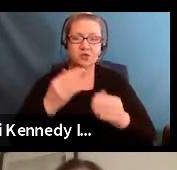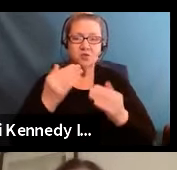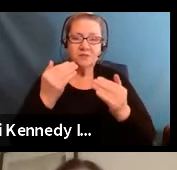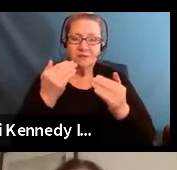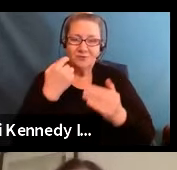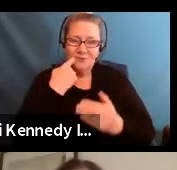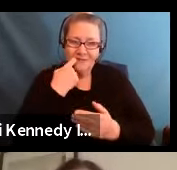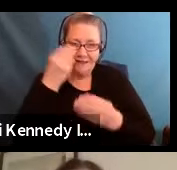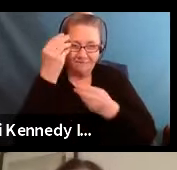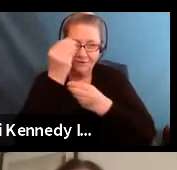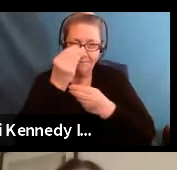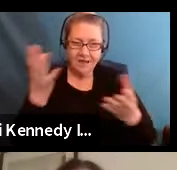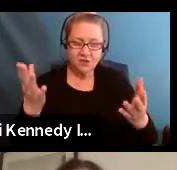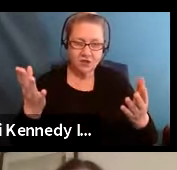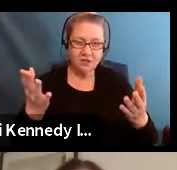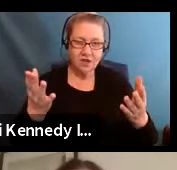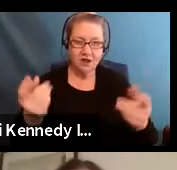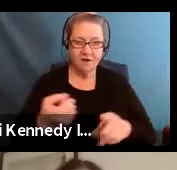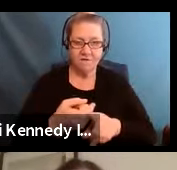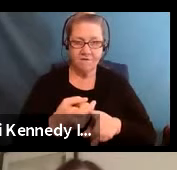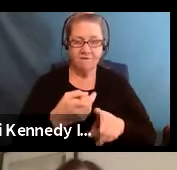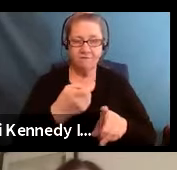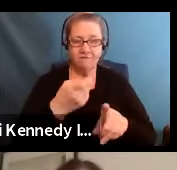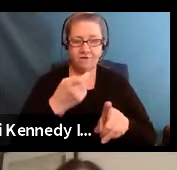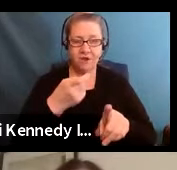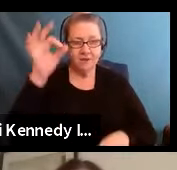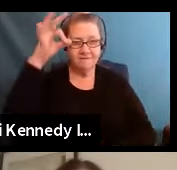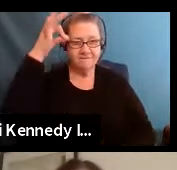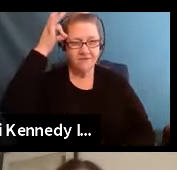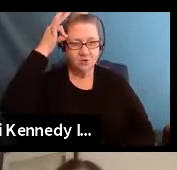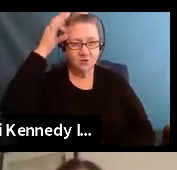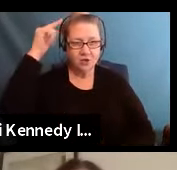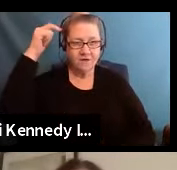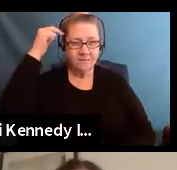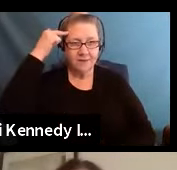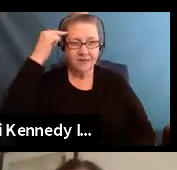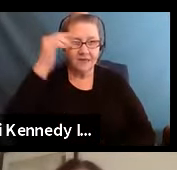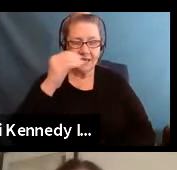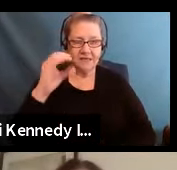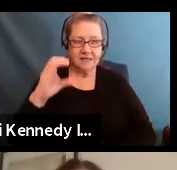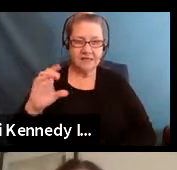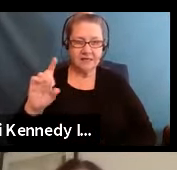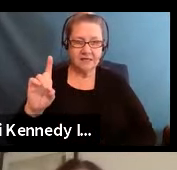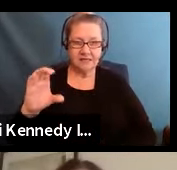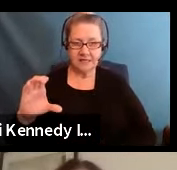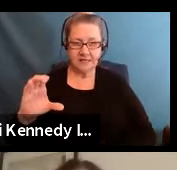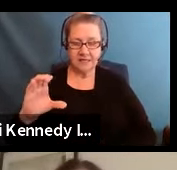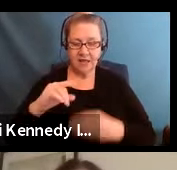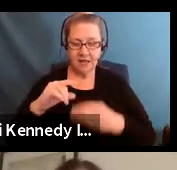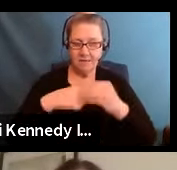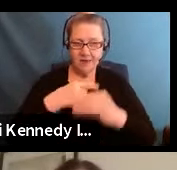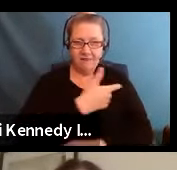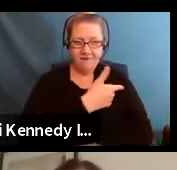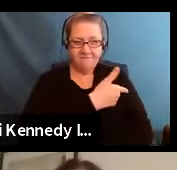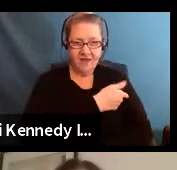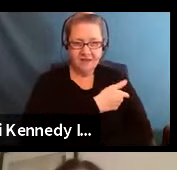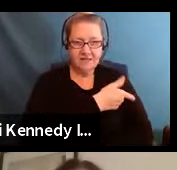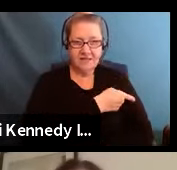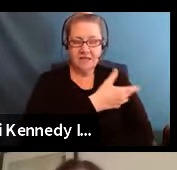information coming out of the federal government and the CDC in regards to vaccine and